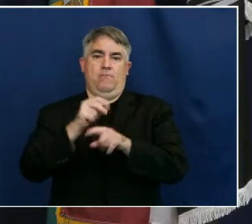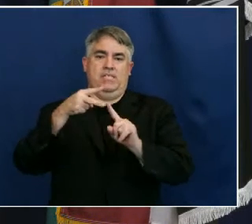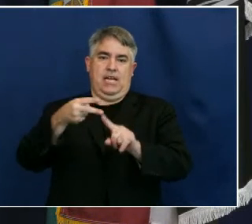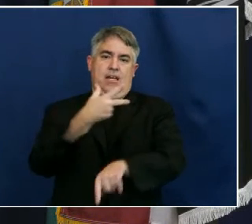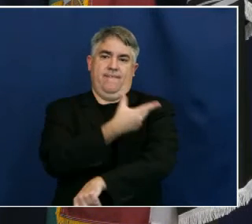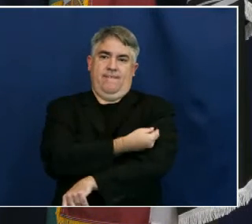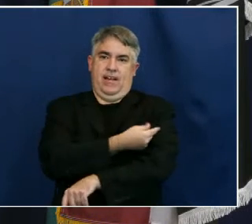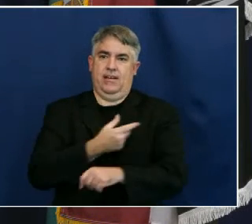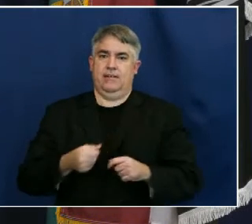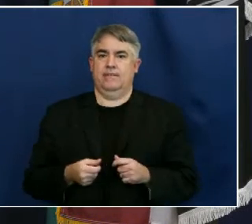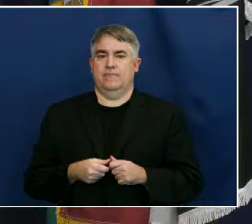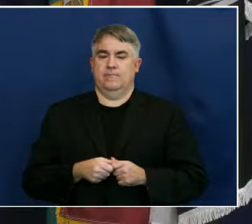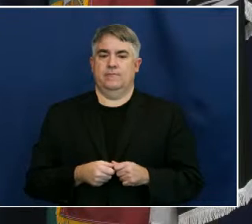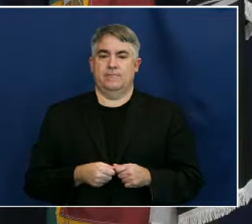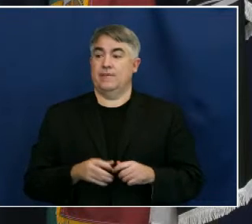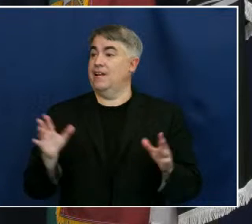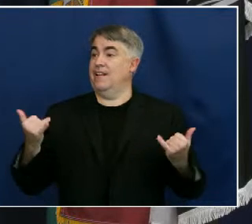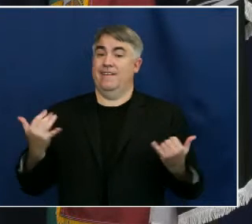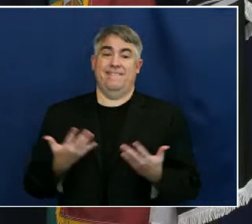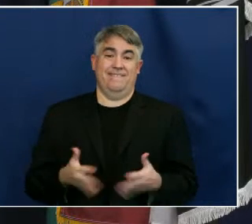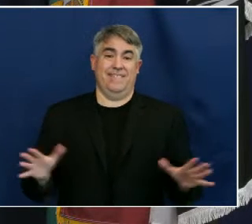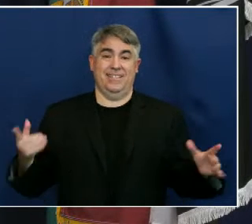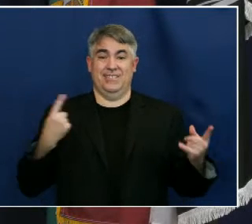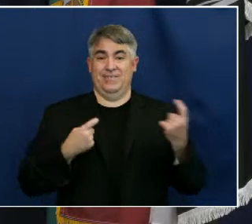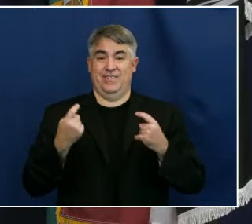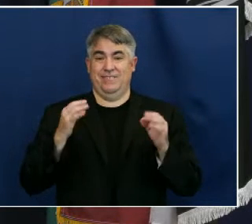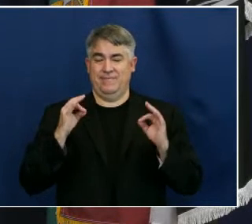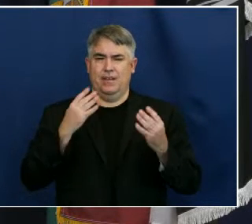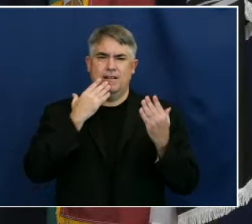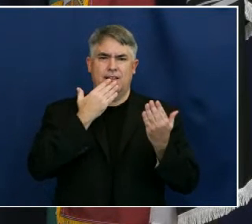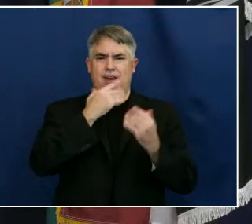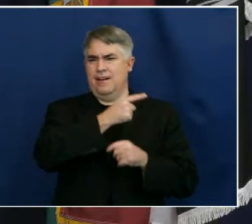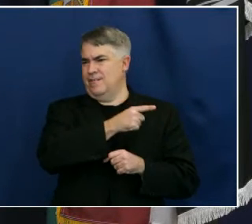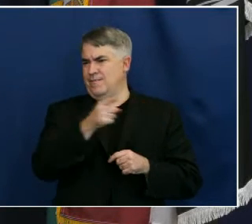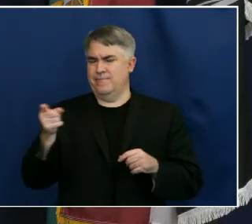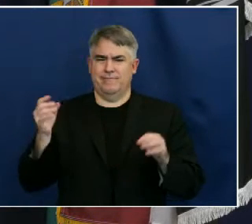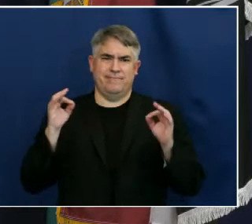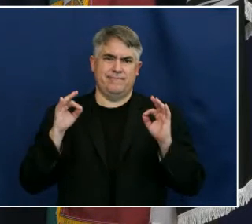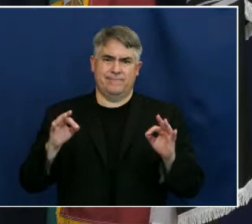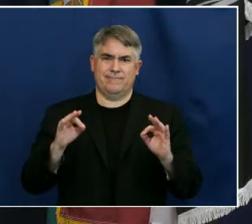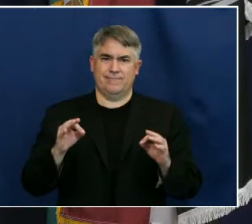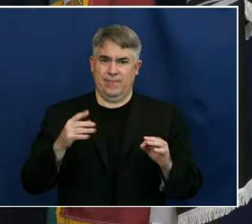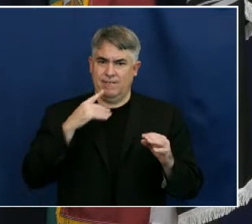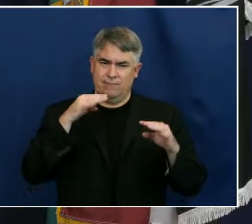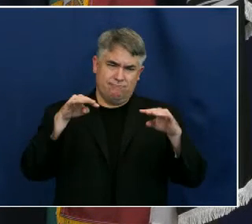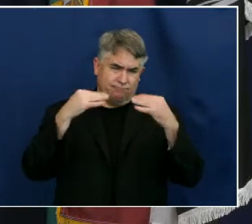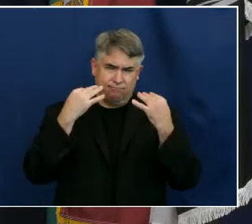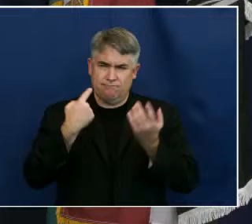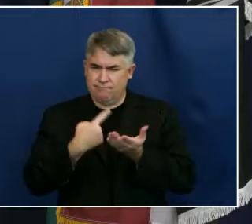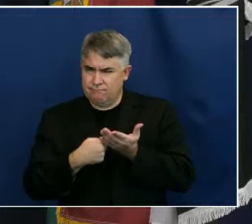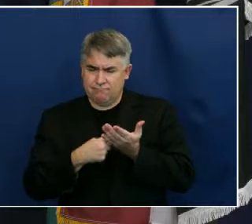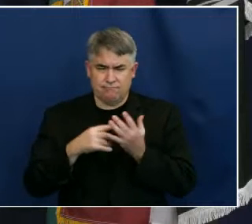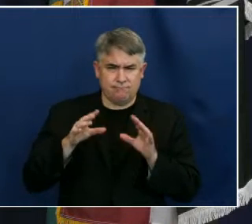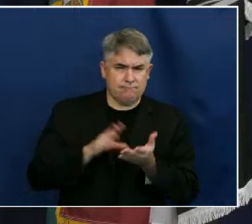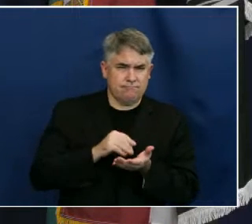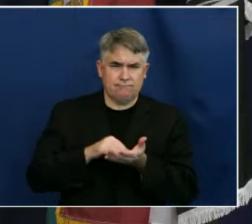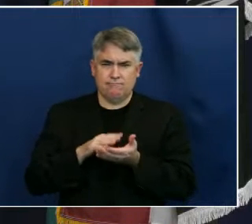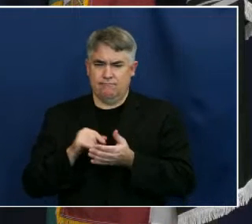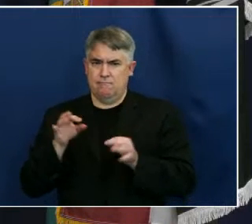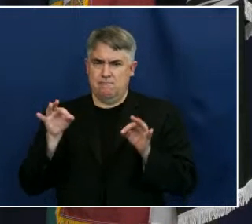appointment. That concludes our briefing today. We want to thank everyone for joining us, and check back for regular updates. Thanks.